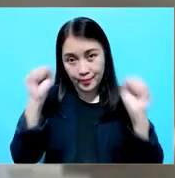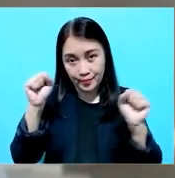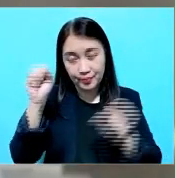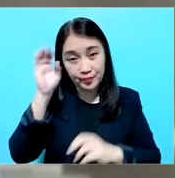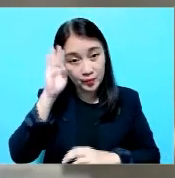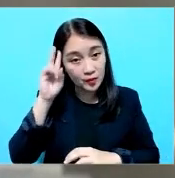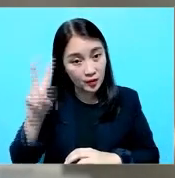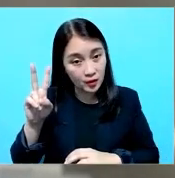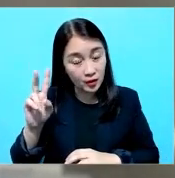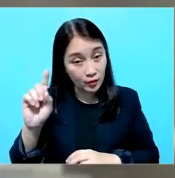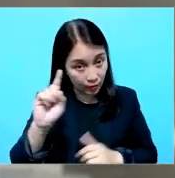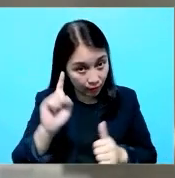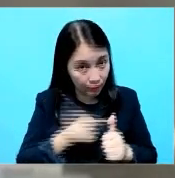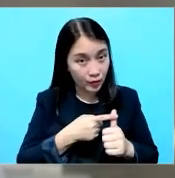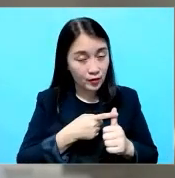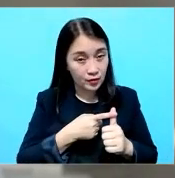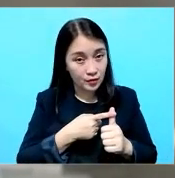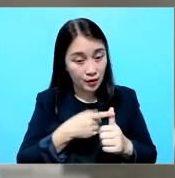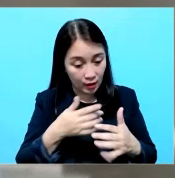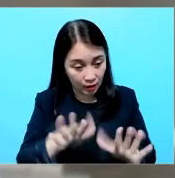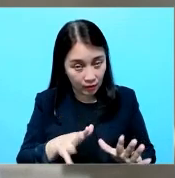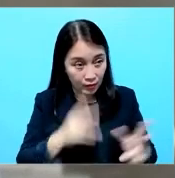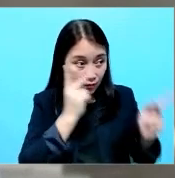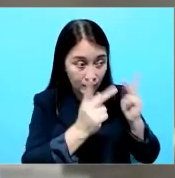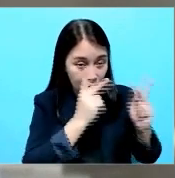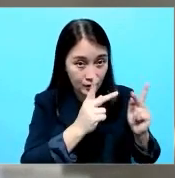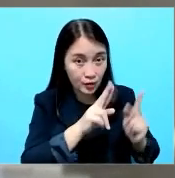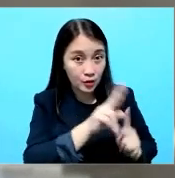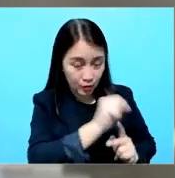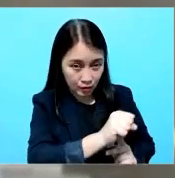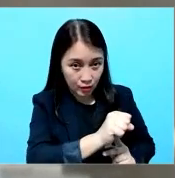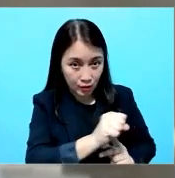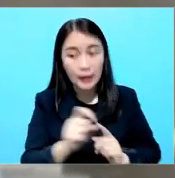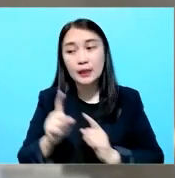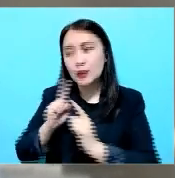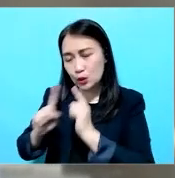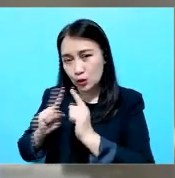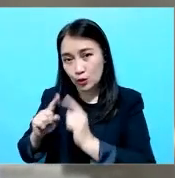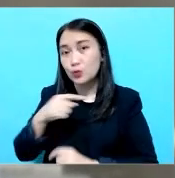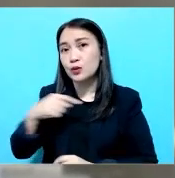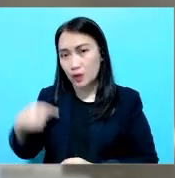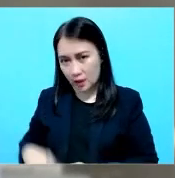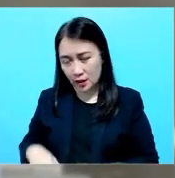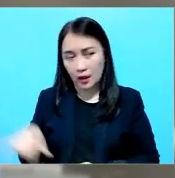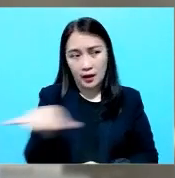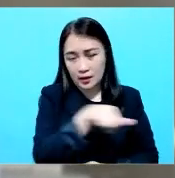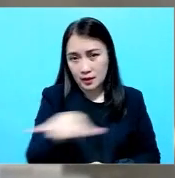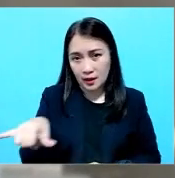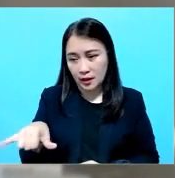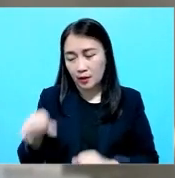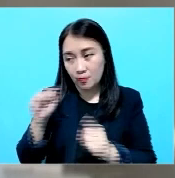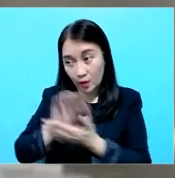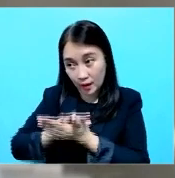do after visiting the United States is also to talk with China, okay, in order to clarify the intention of